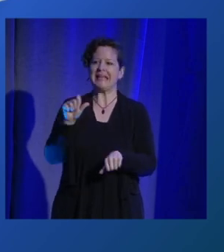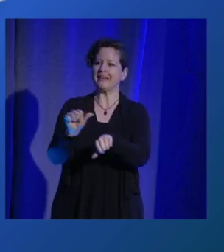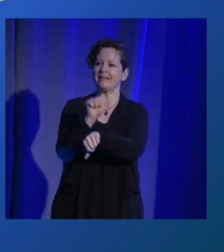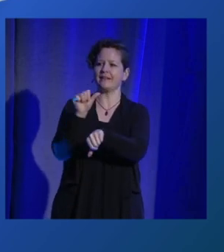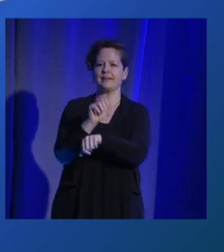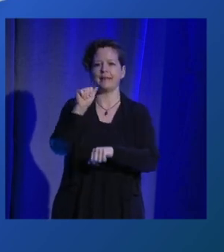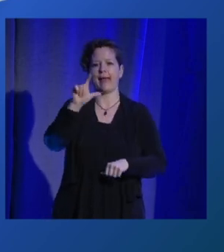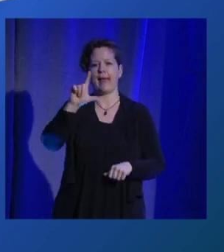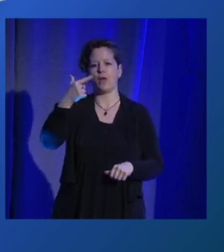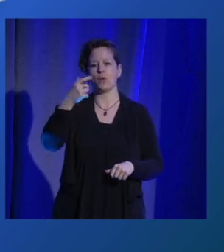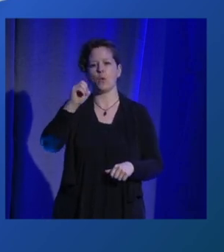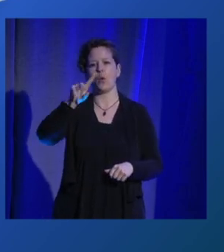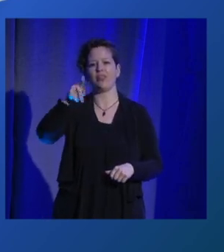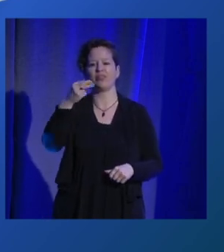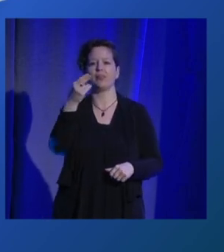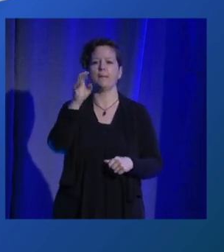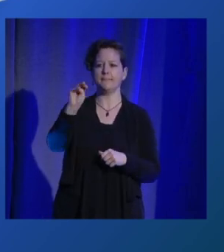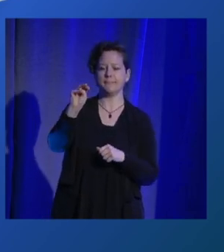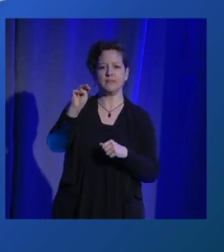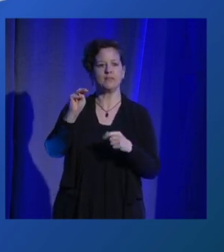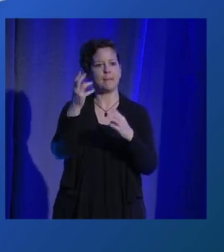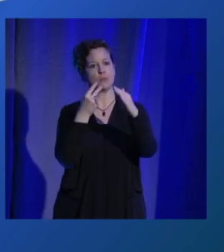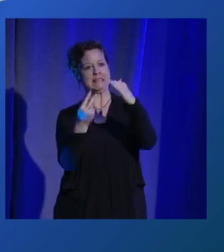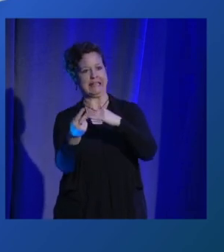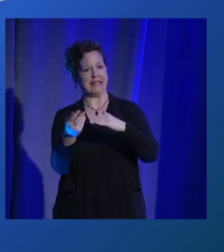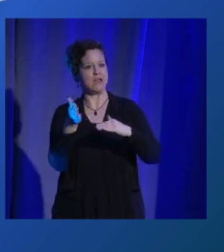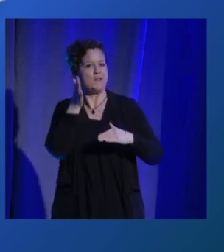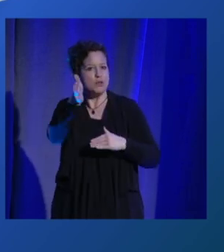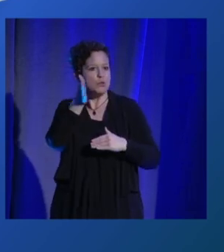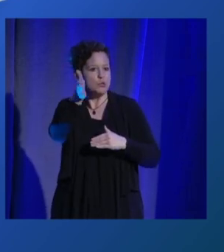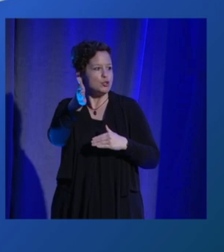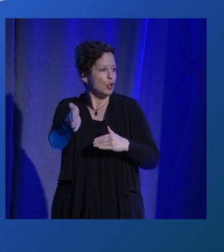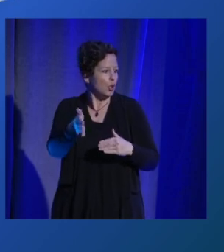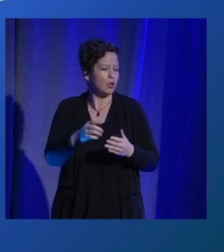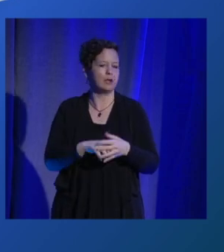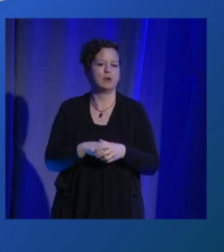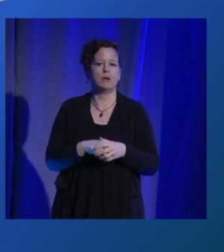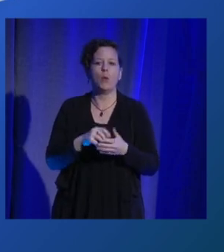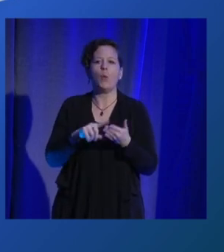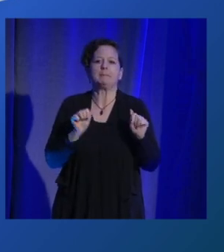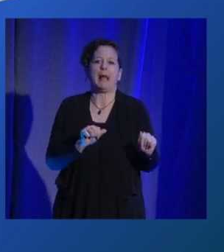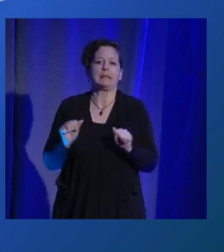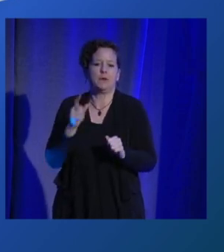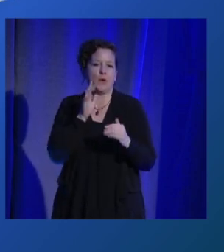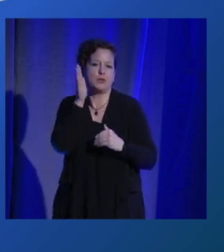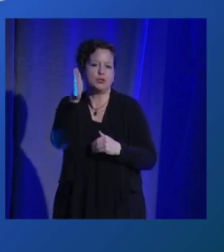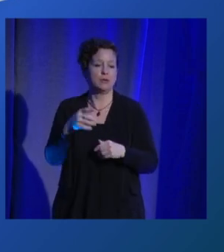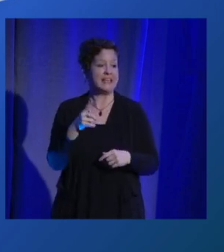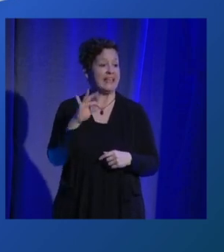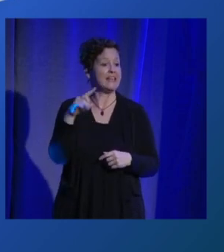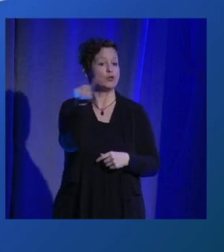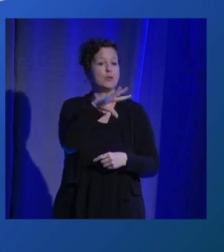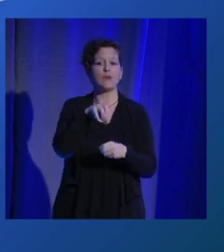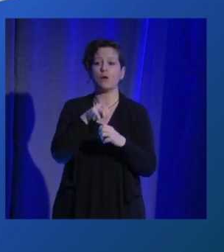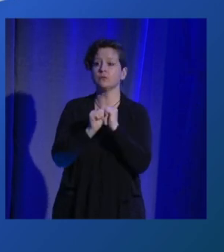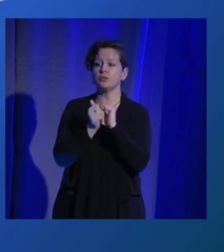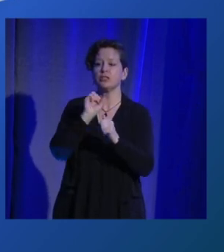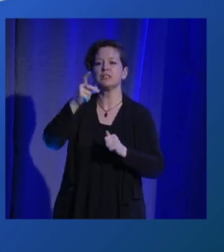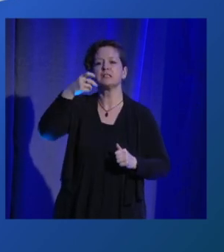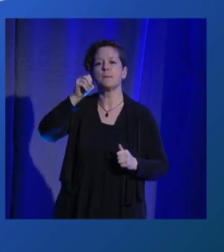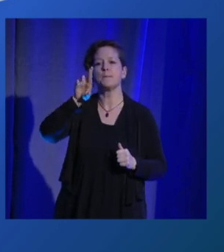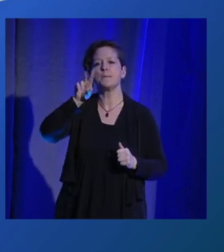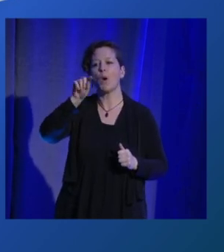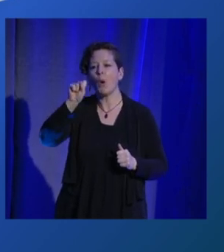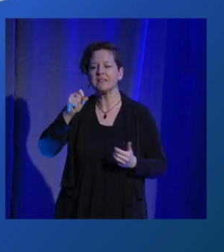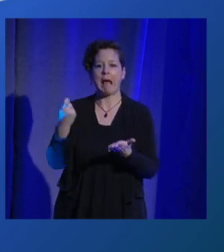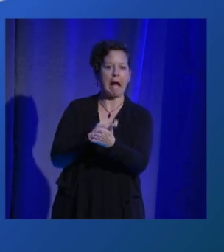predict what the potential poal Futures are for any of you who play hockey or play sports right